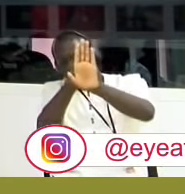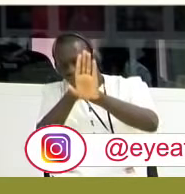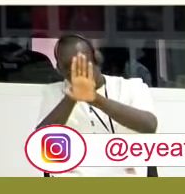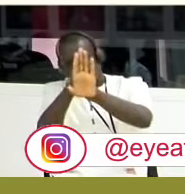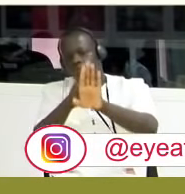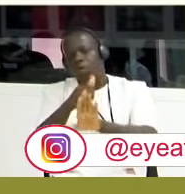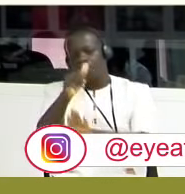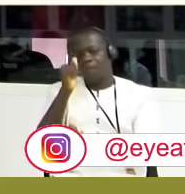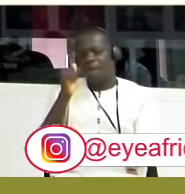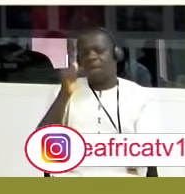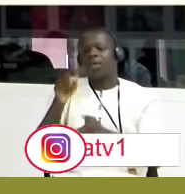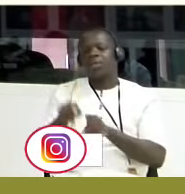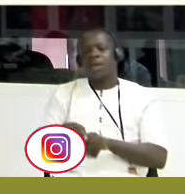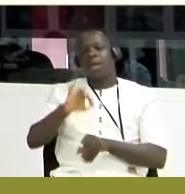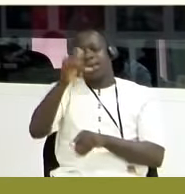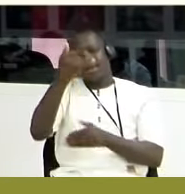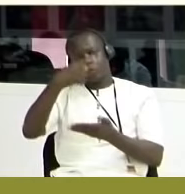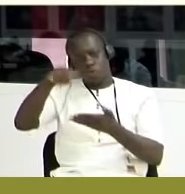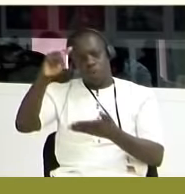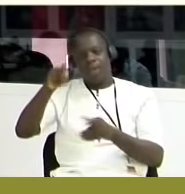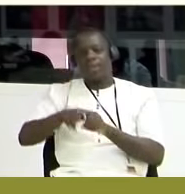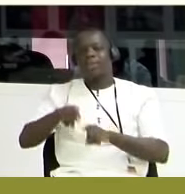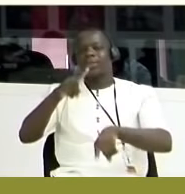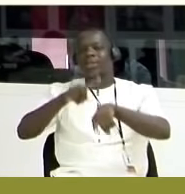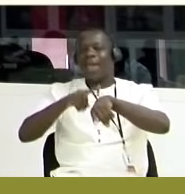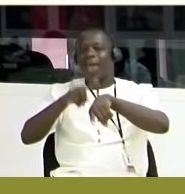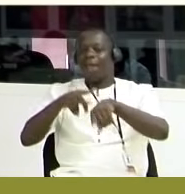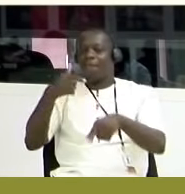arrived. I alighted from my